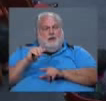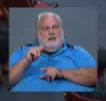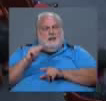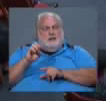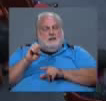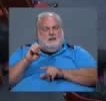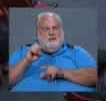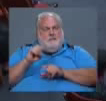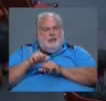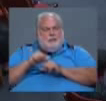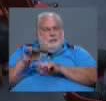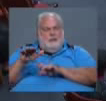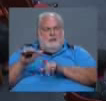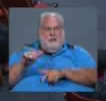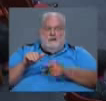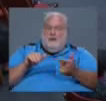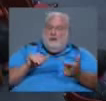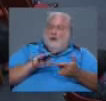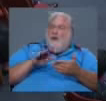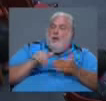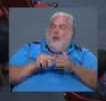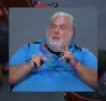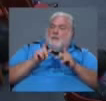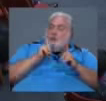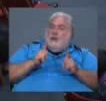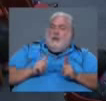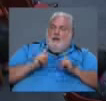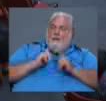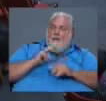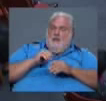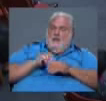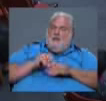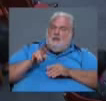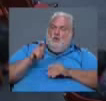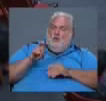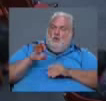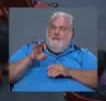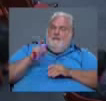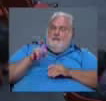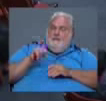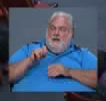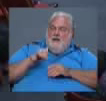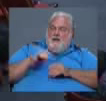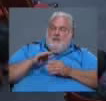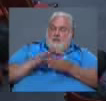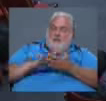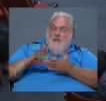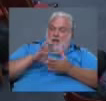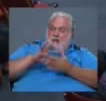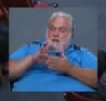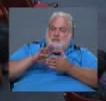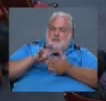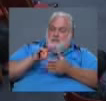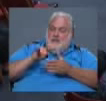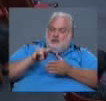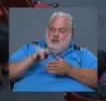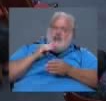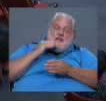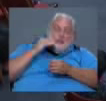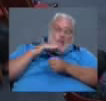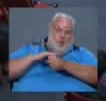With the rezoning, all property owners within 200 feet were notified, and then the College Station Neighborhood Association was